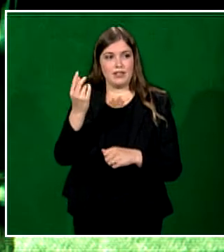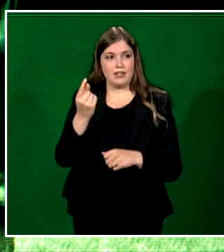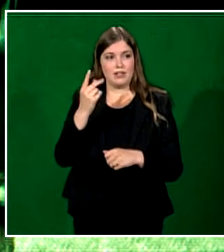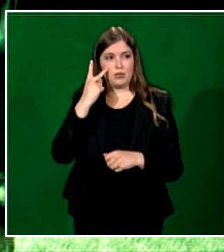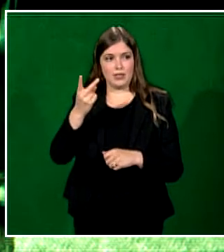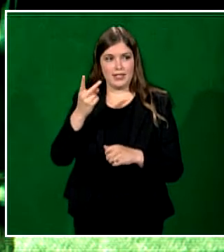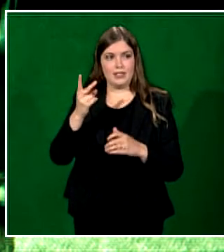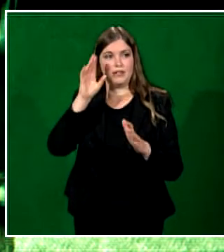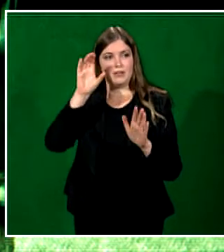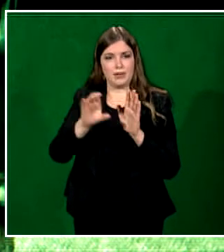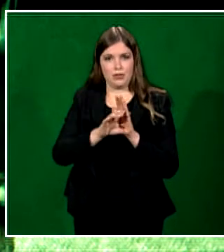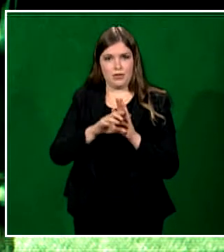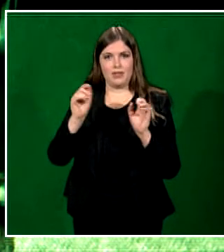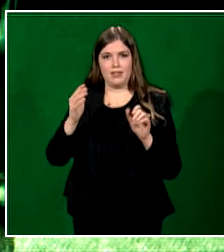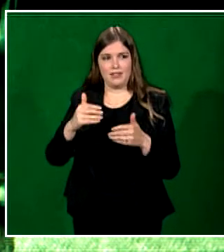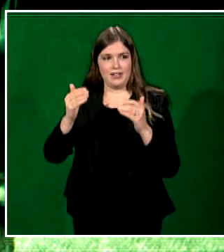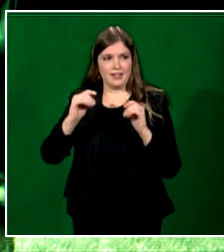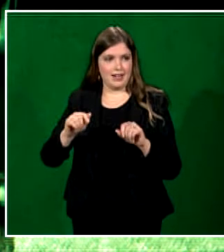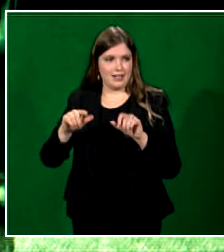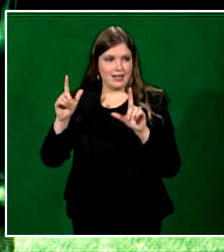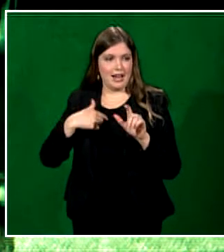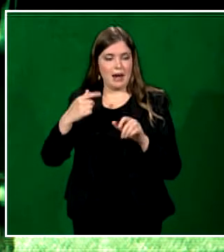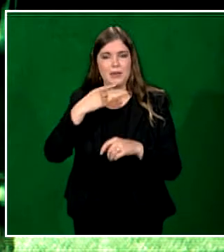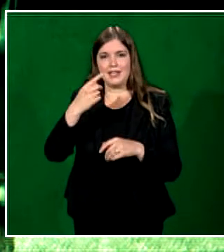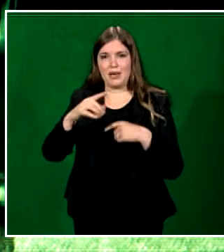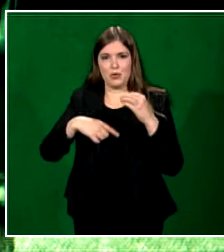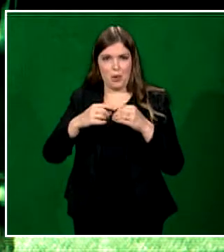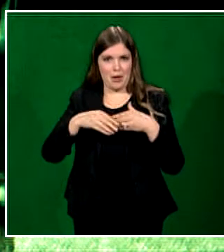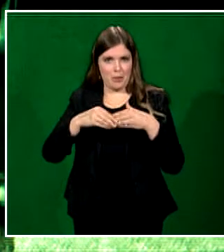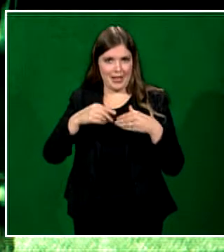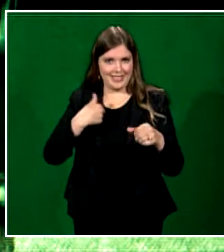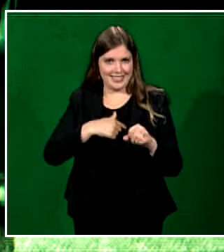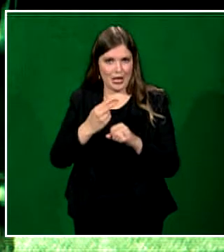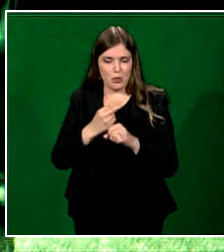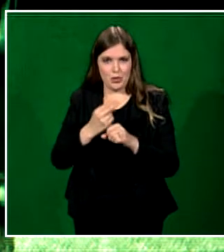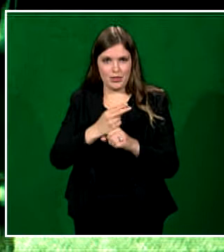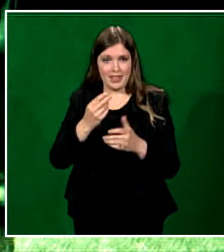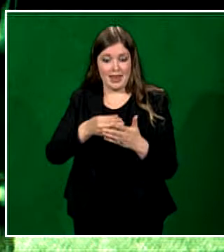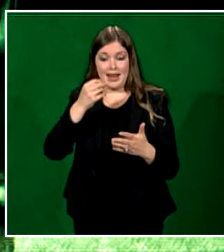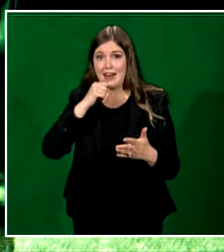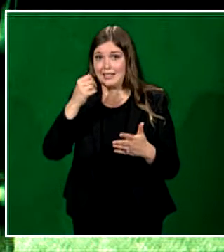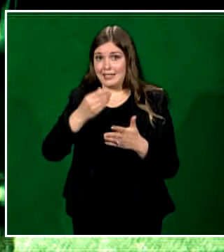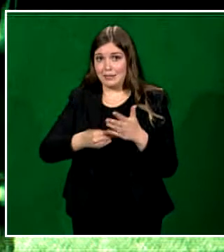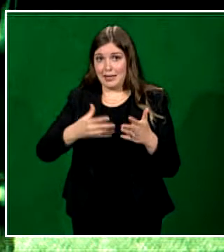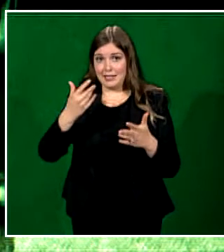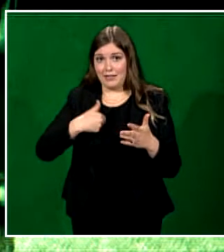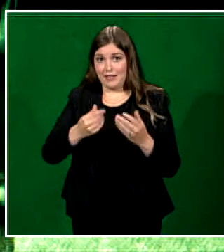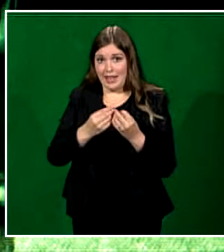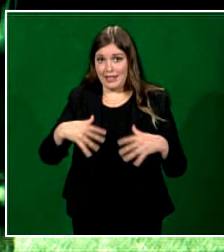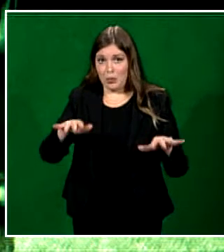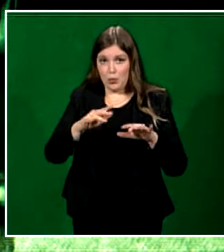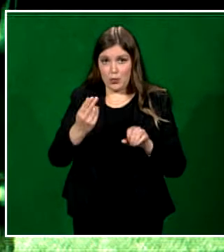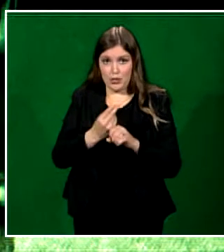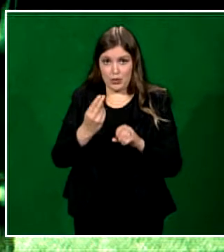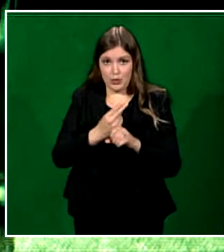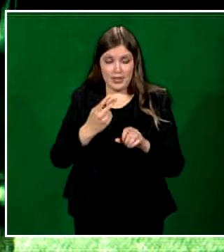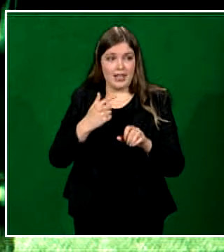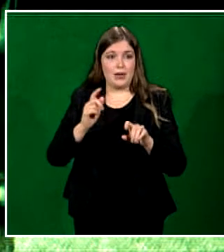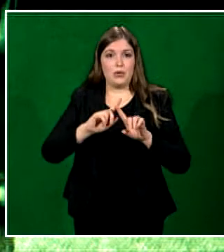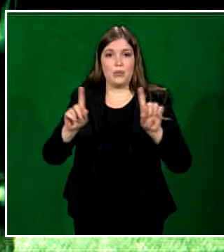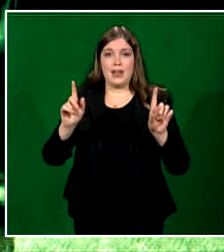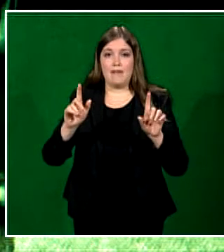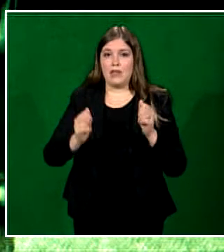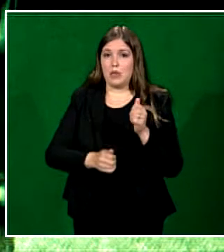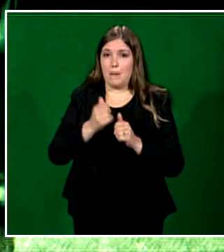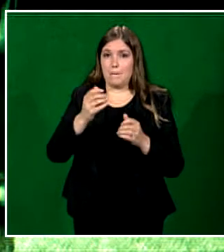packaging. Next slide. Let me tell you about these plastics we use. They are inexpensive, lightweight, and easy to make, and these properties have made it the most